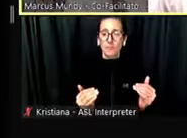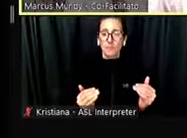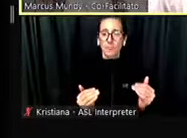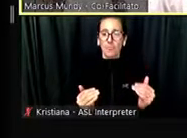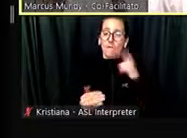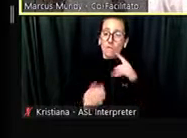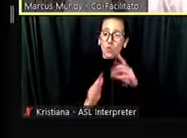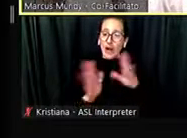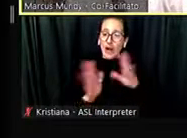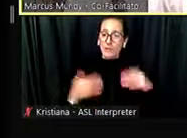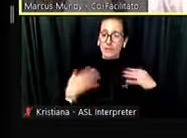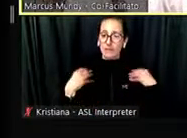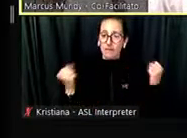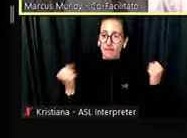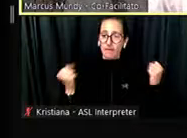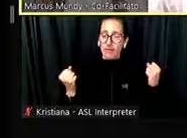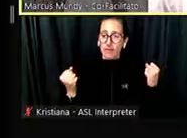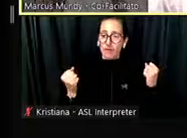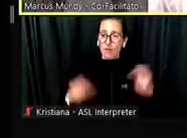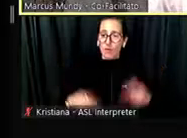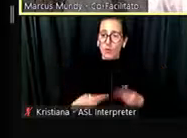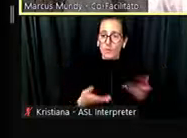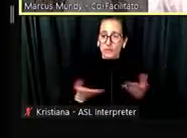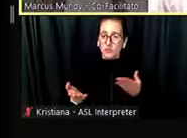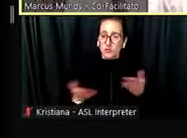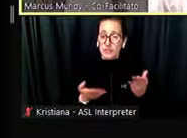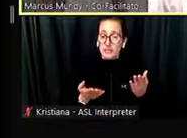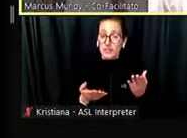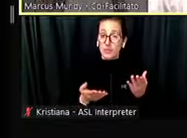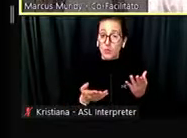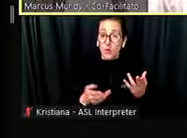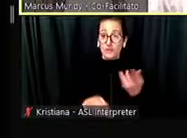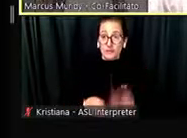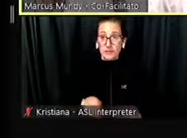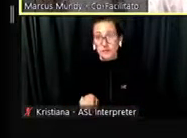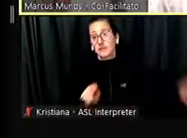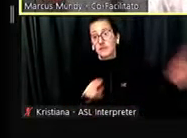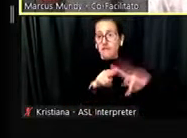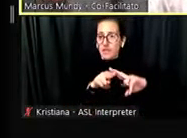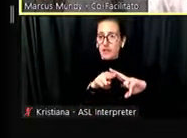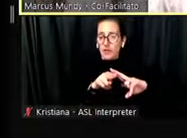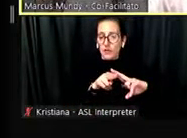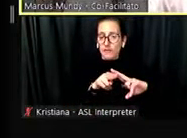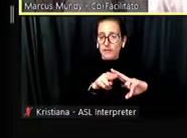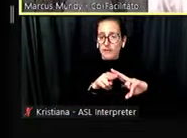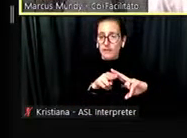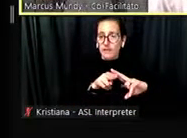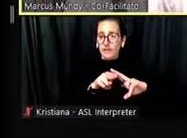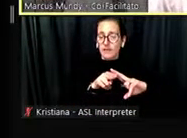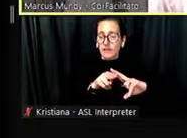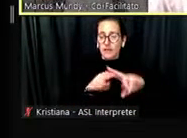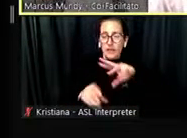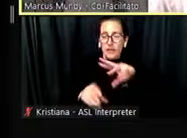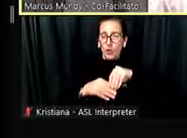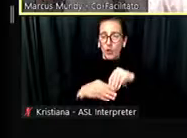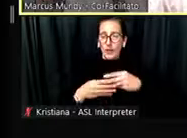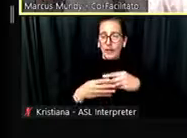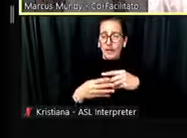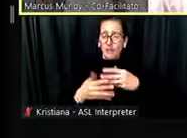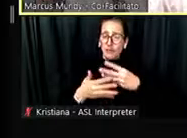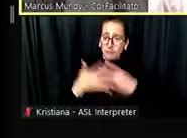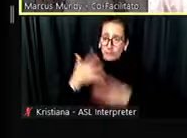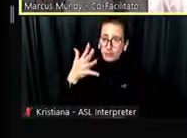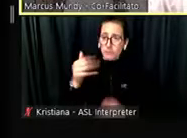housing, health, and human services was significantly increased with all the sub-departments that